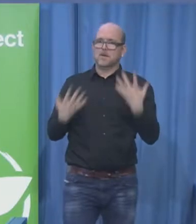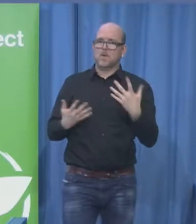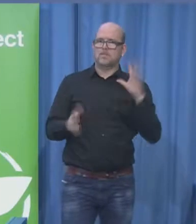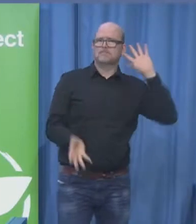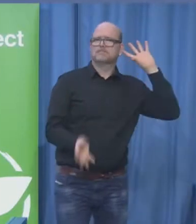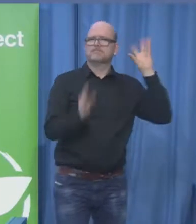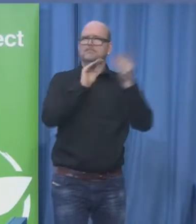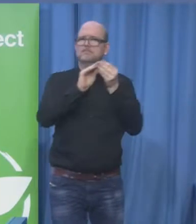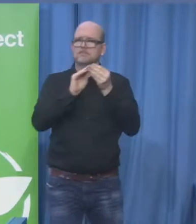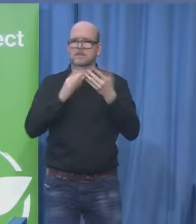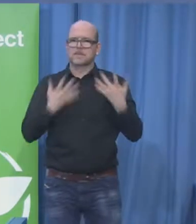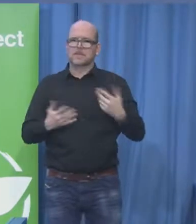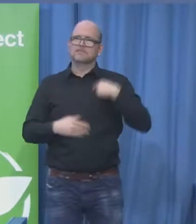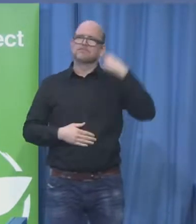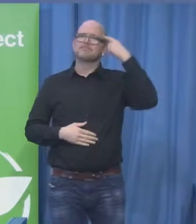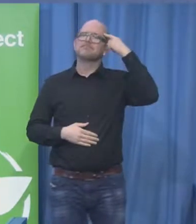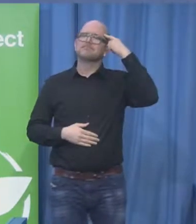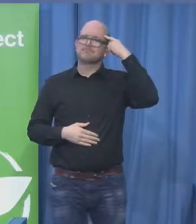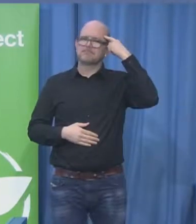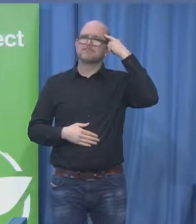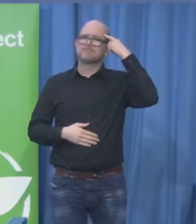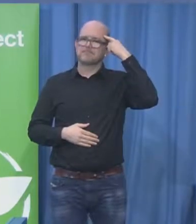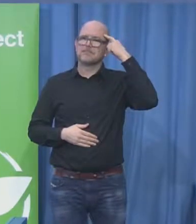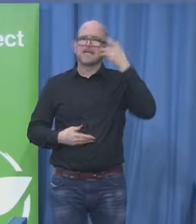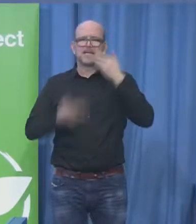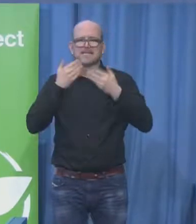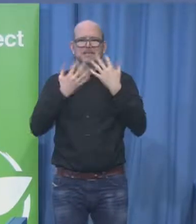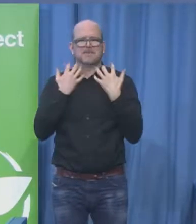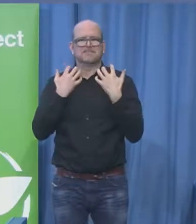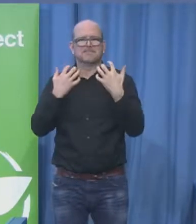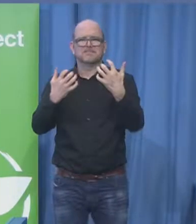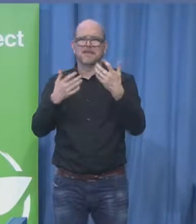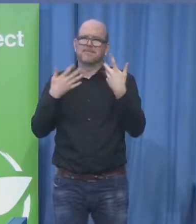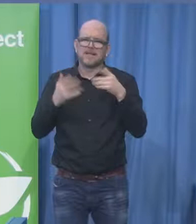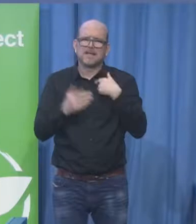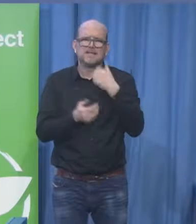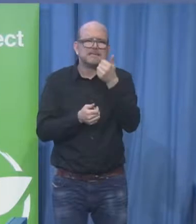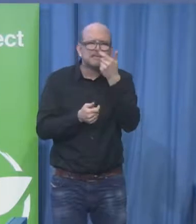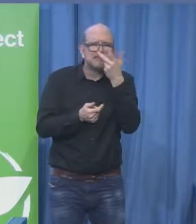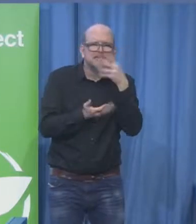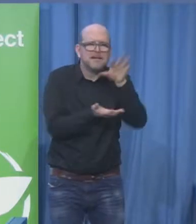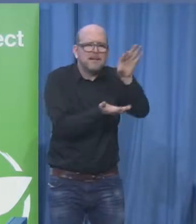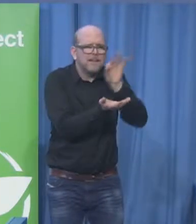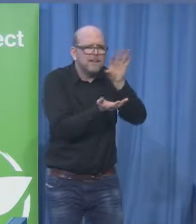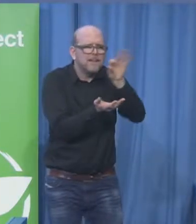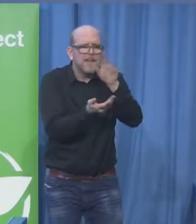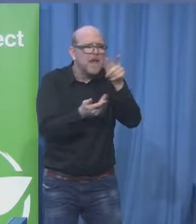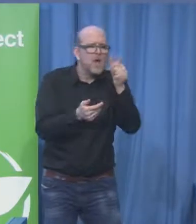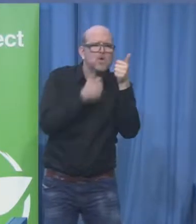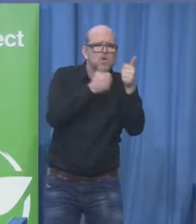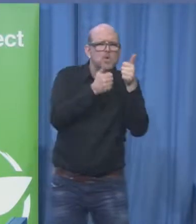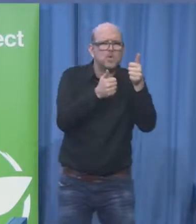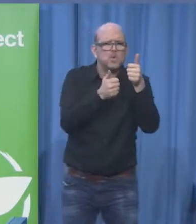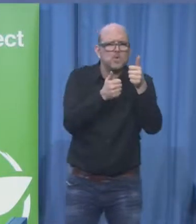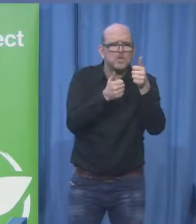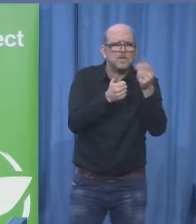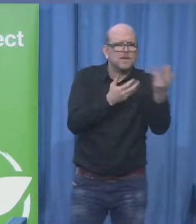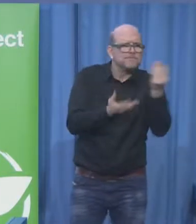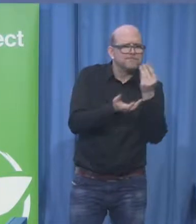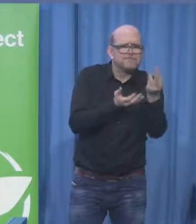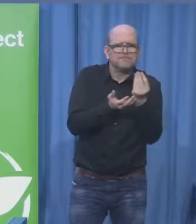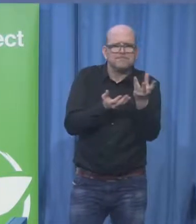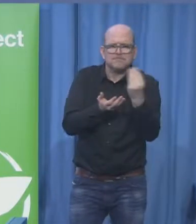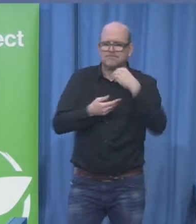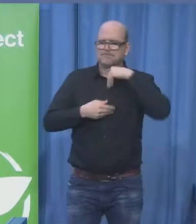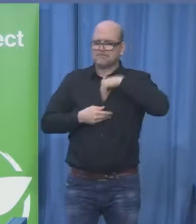I try to cover all of it. I'll do my best to put this together. As a disclaimer, due to limited